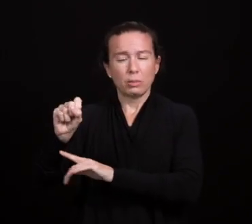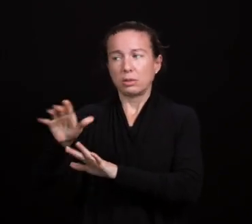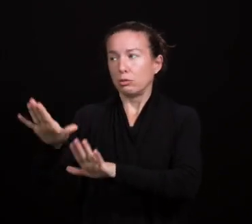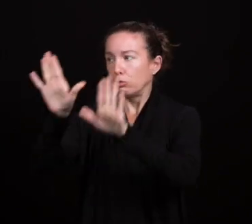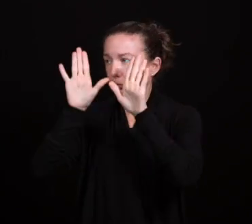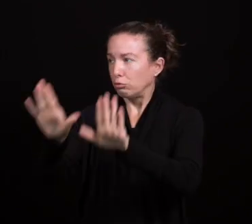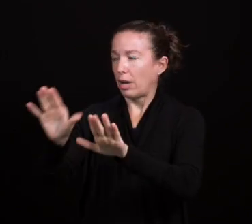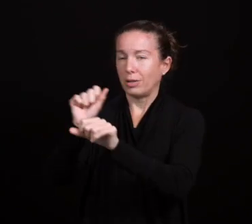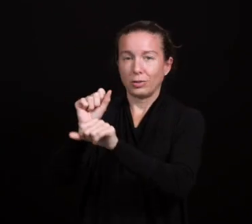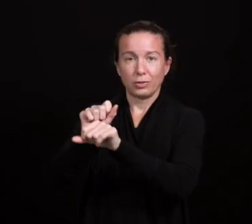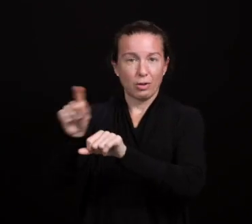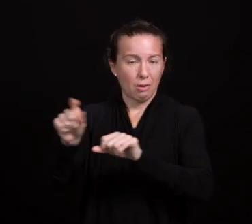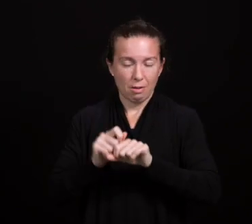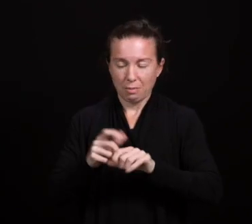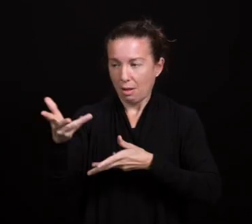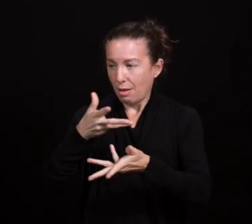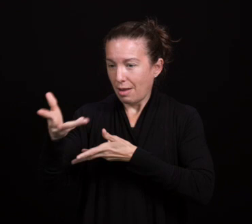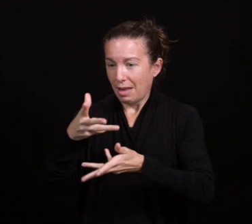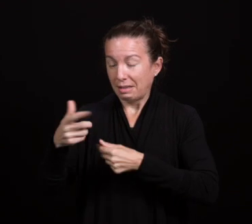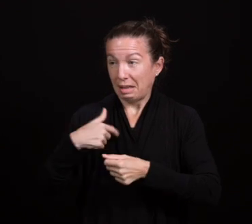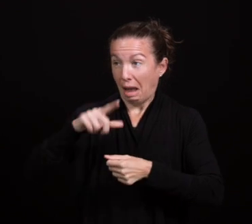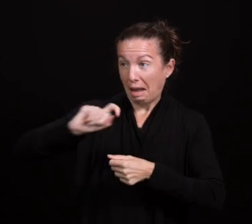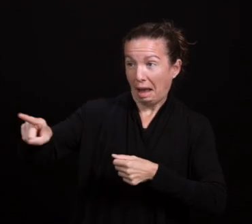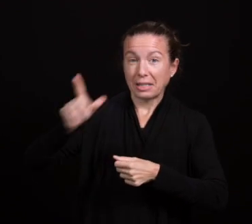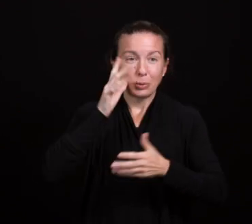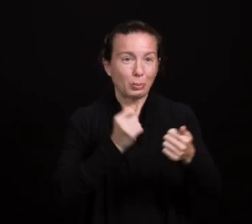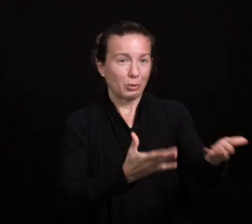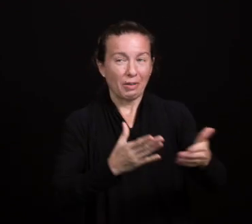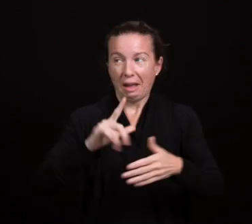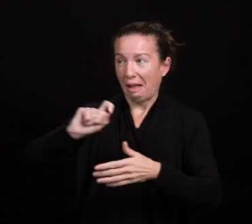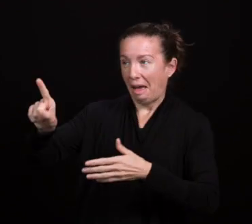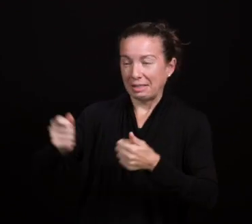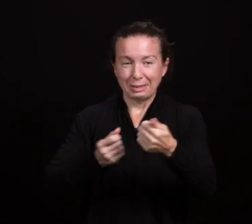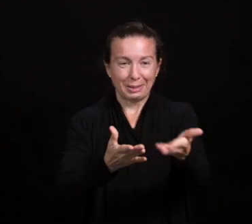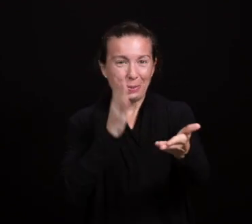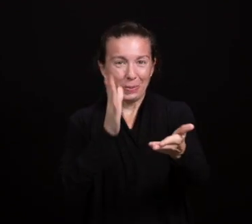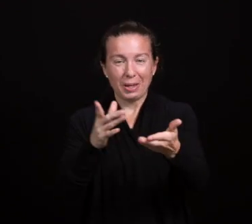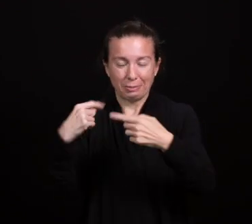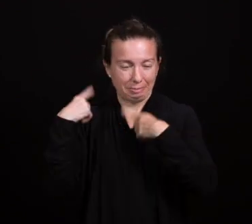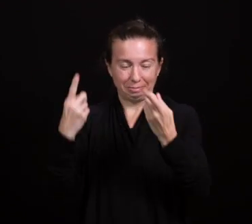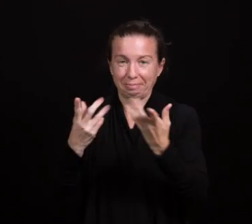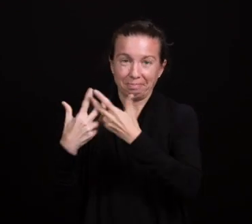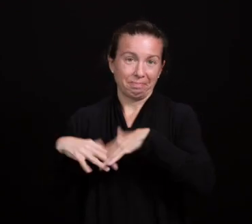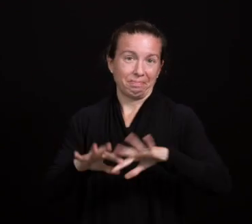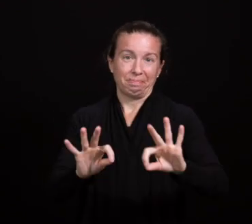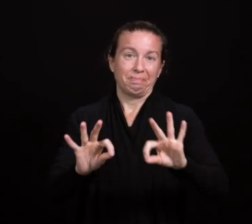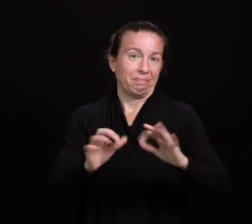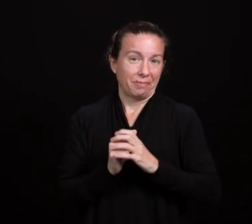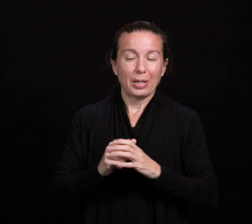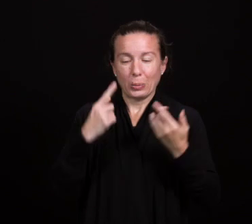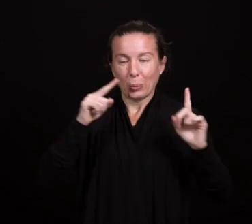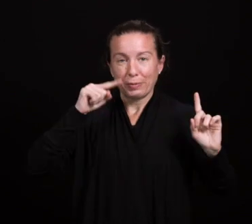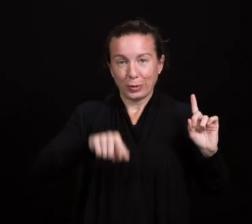So it's worked for us. And the smaller classroom sizes have really benefited her. And I'm